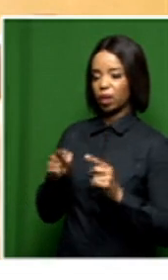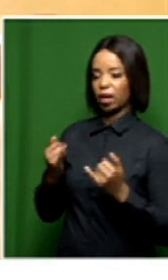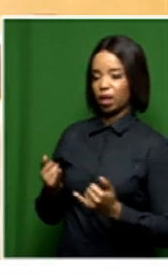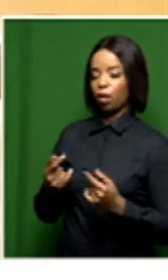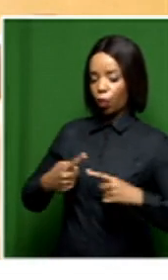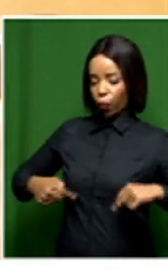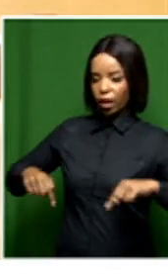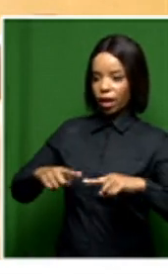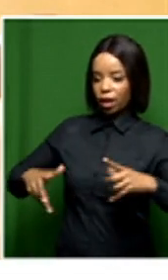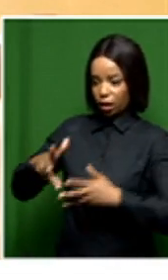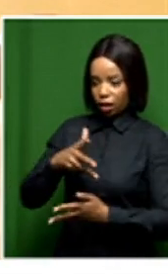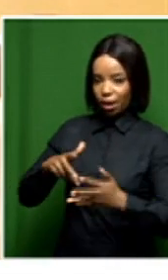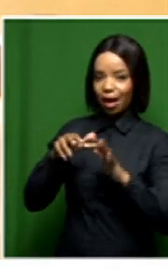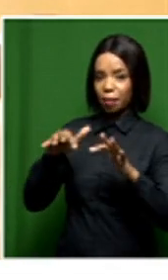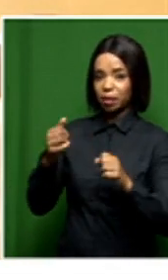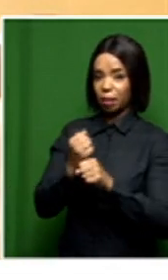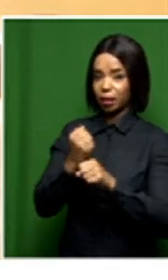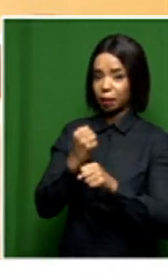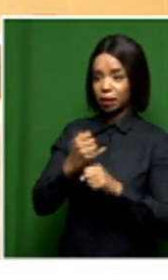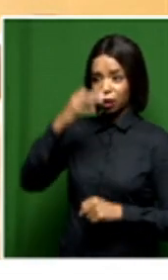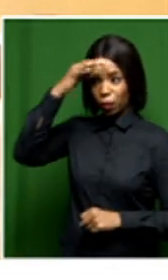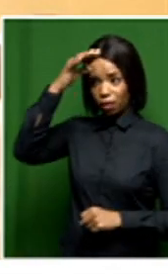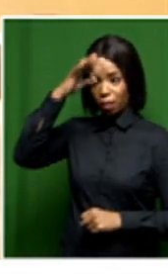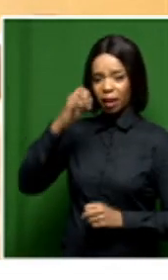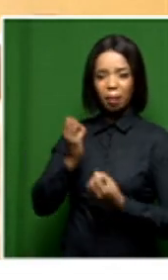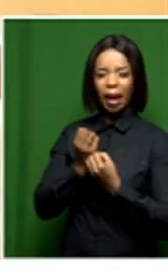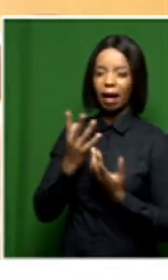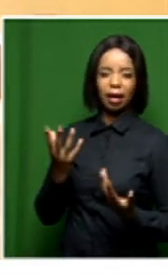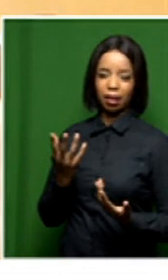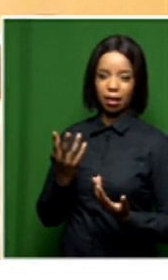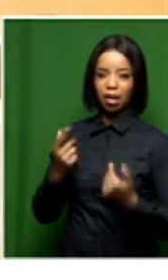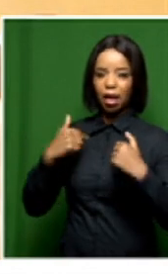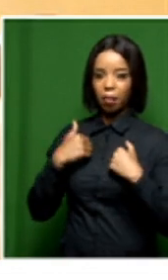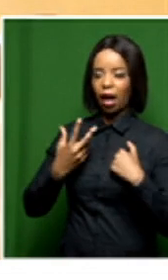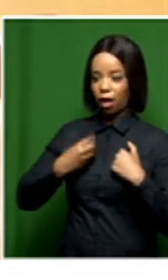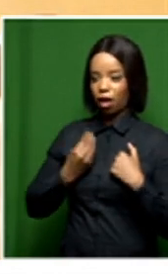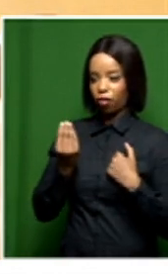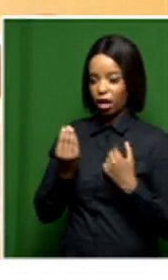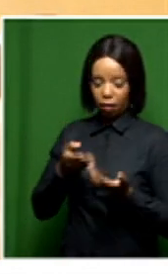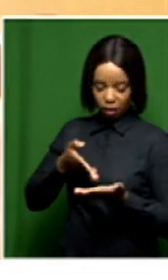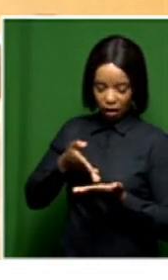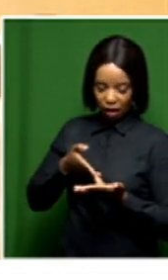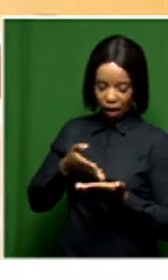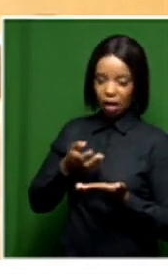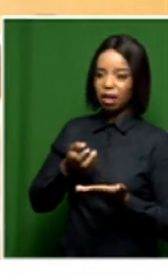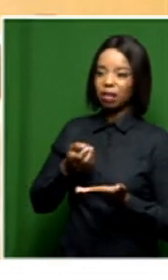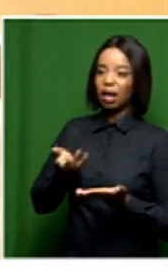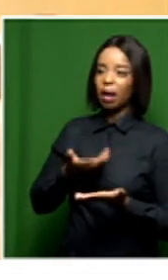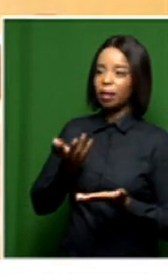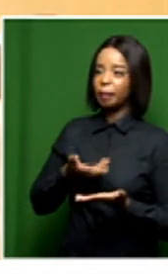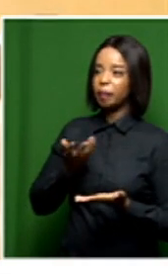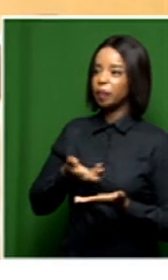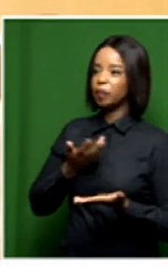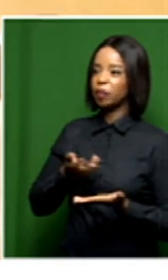public servants. How many about? I mean, I've got a figure sitting in front of me, and something like